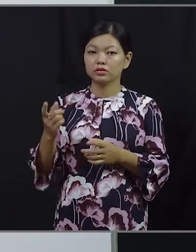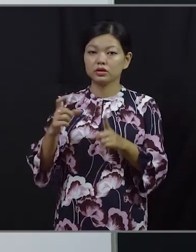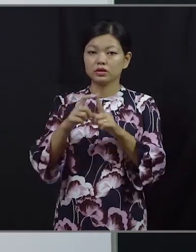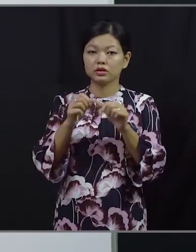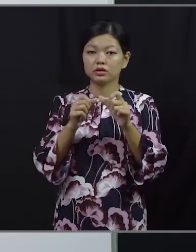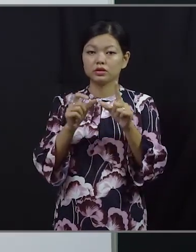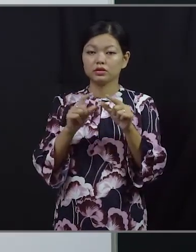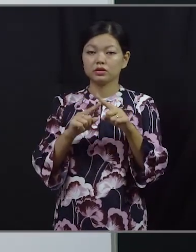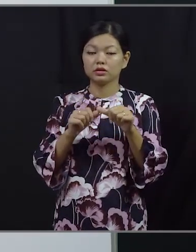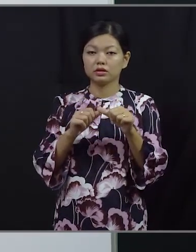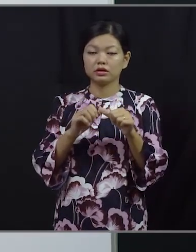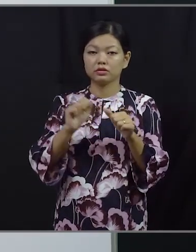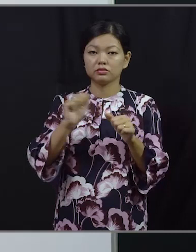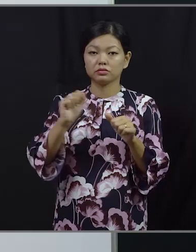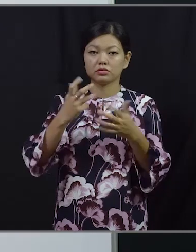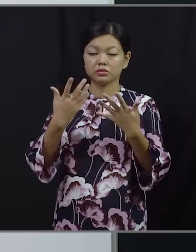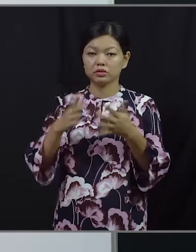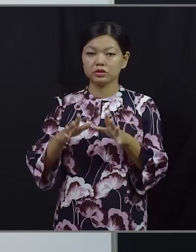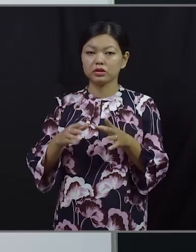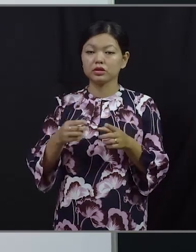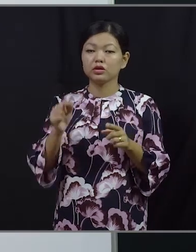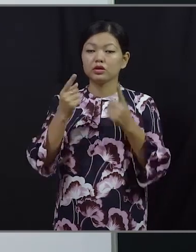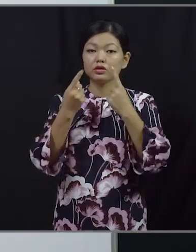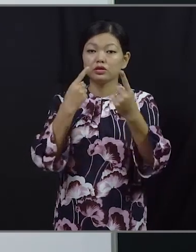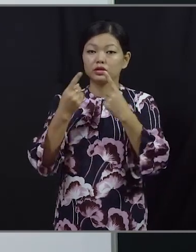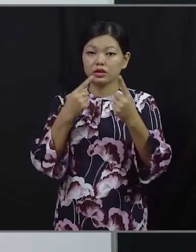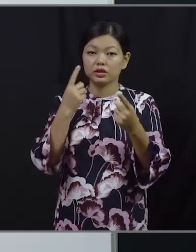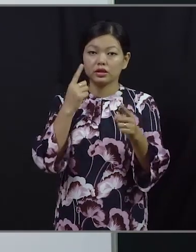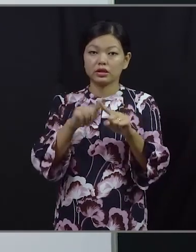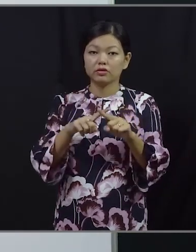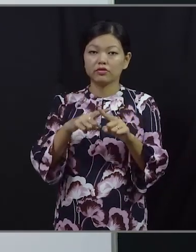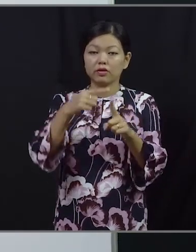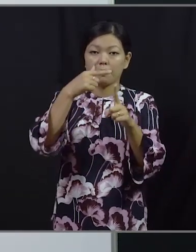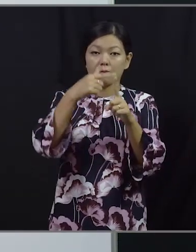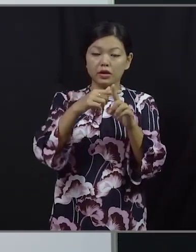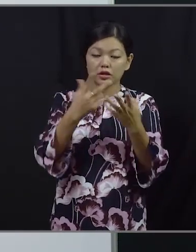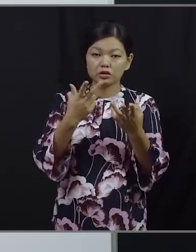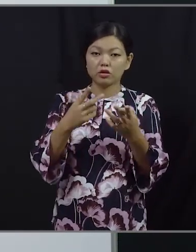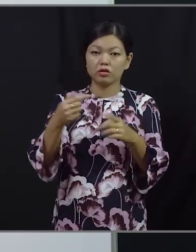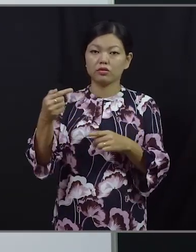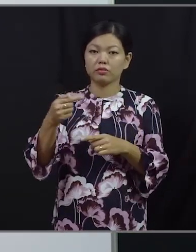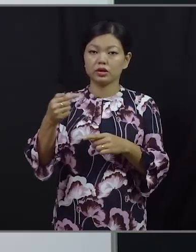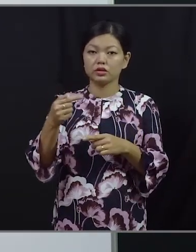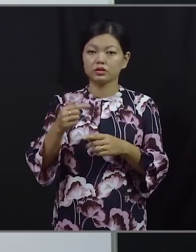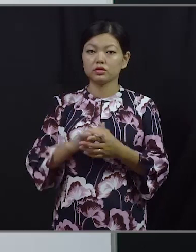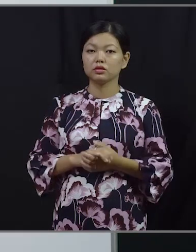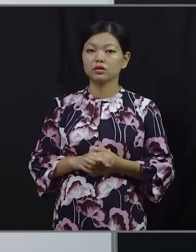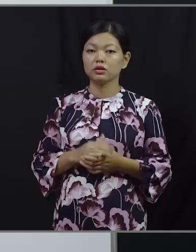Okay, you please check this one, plus or minus. Okay, if you have something after watching the video, I'll recorrect it in the next, in my next video.